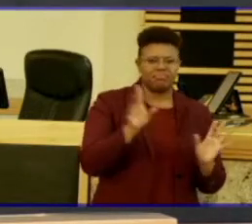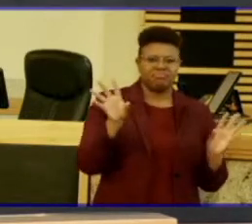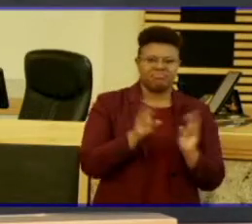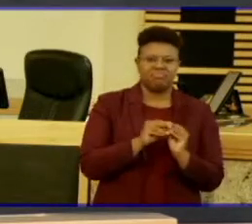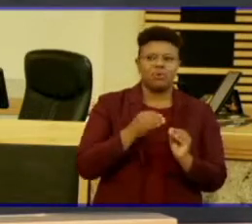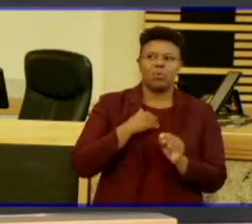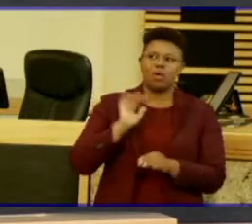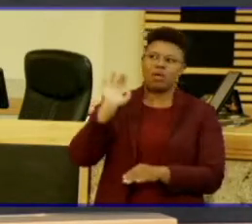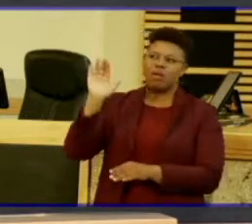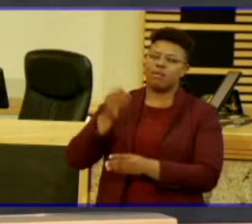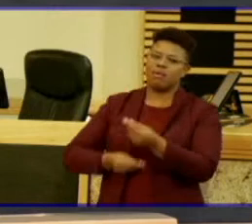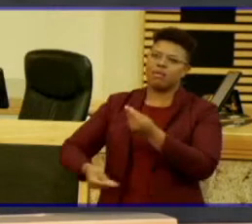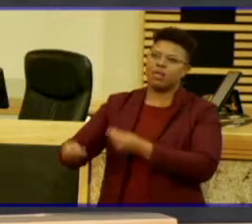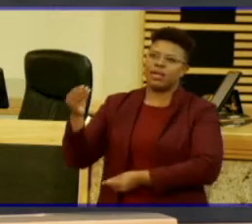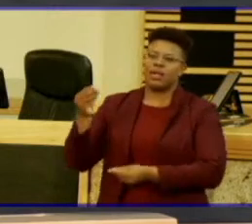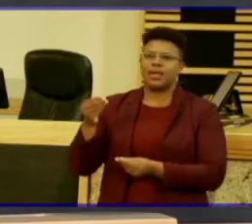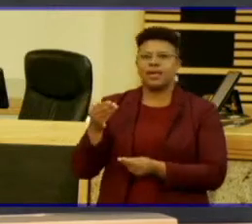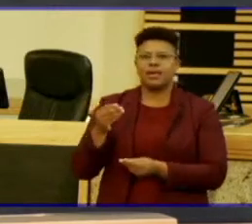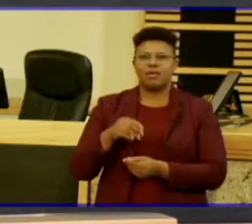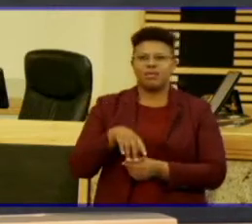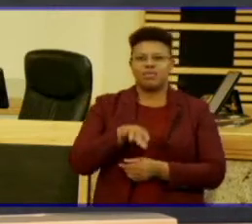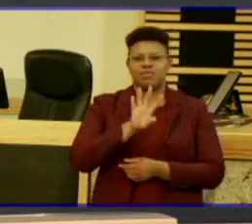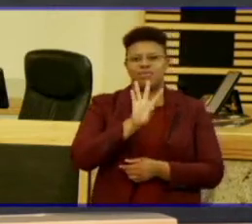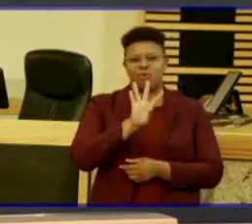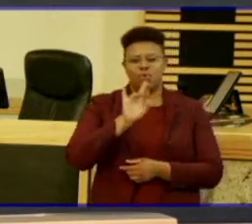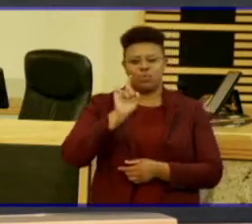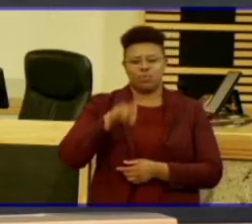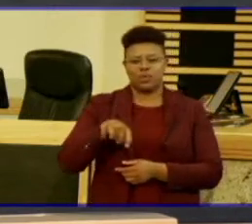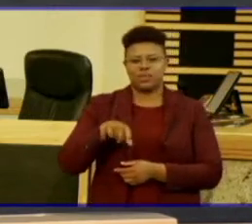export output of